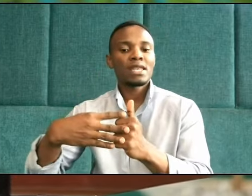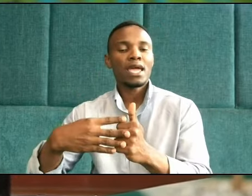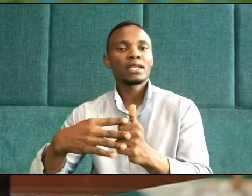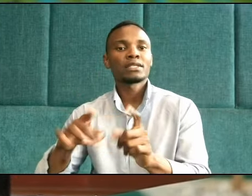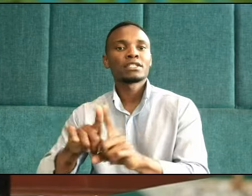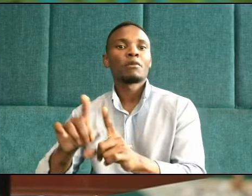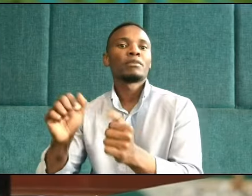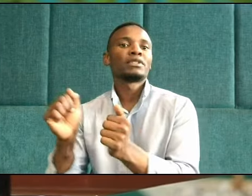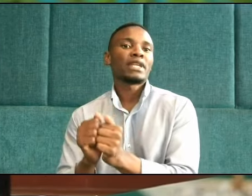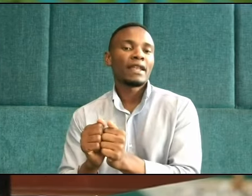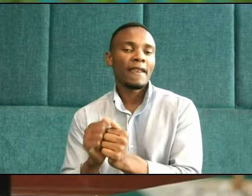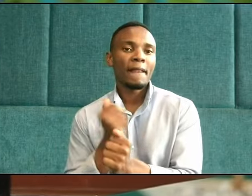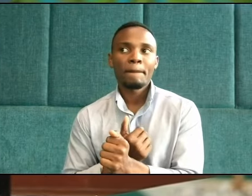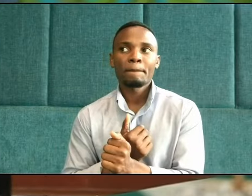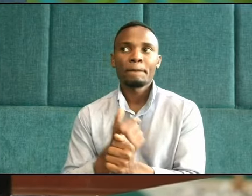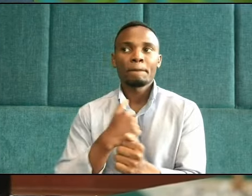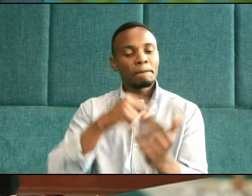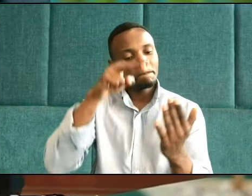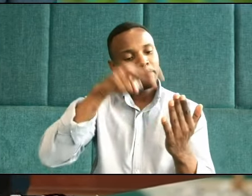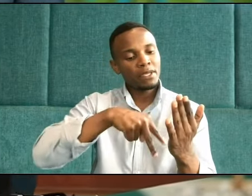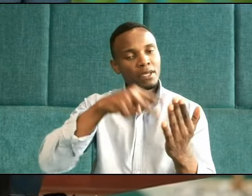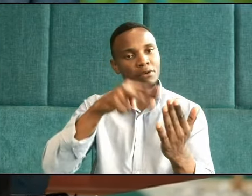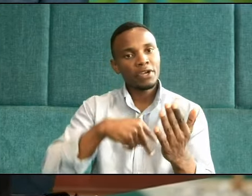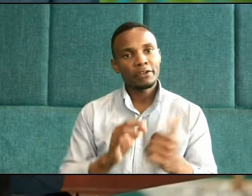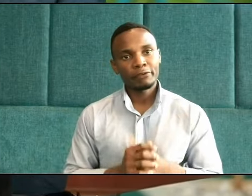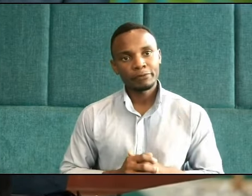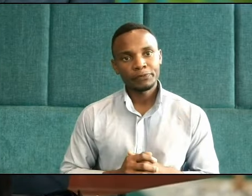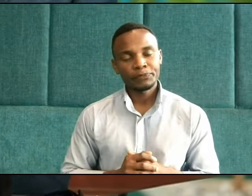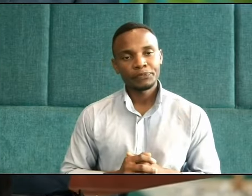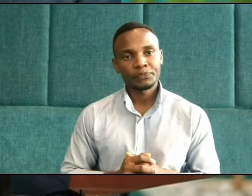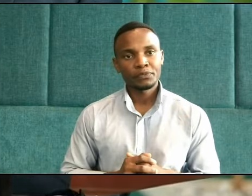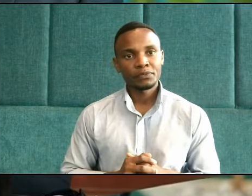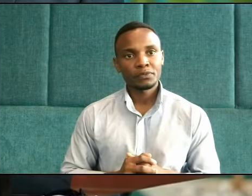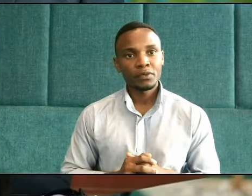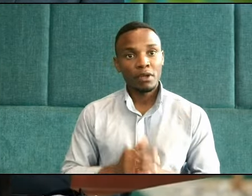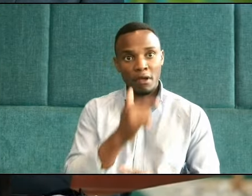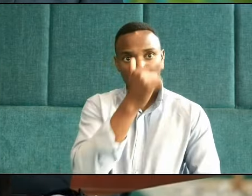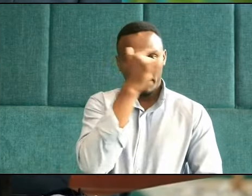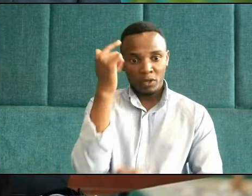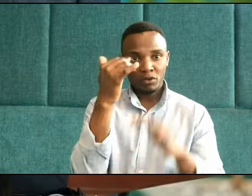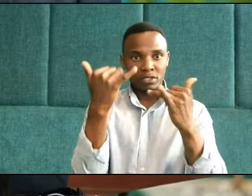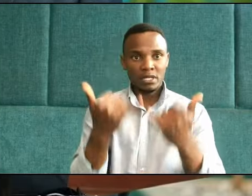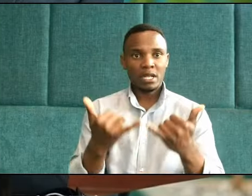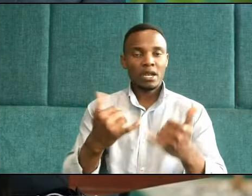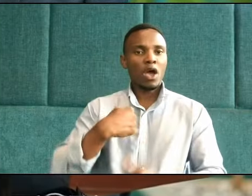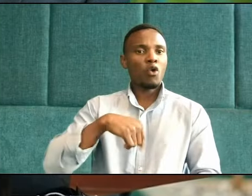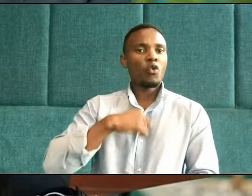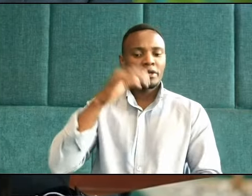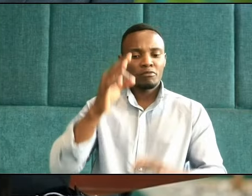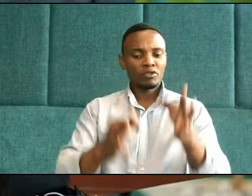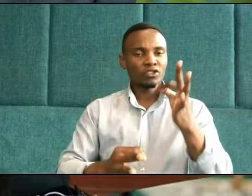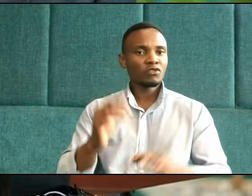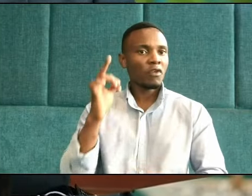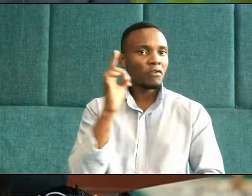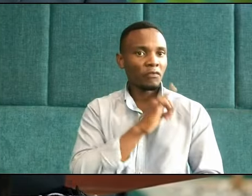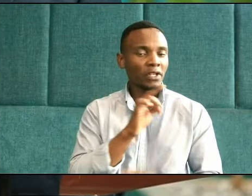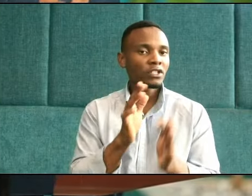10. And I'll read the scripture. It says, since we have now been justified by his